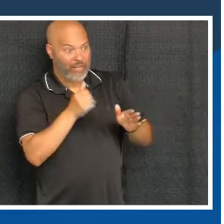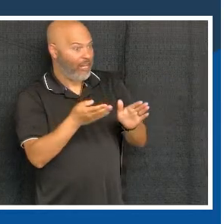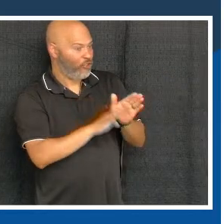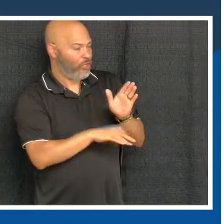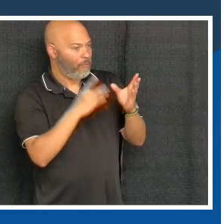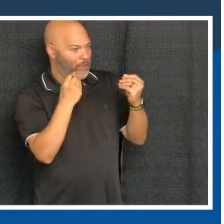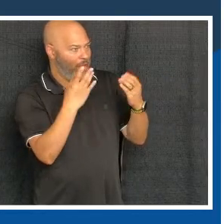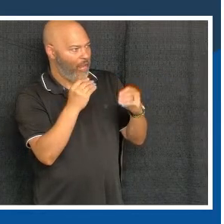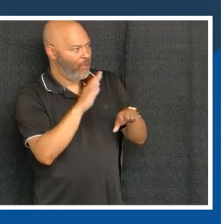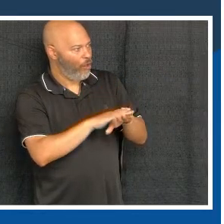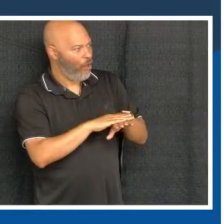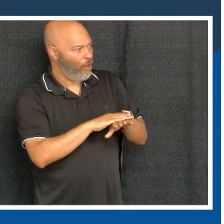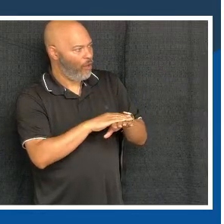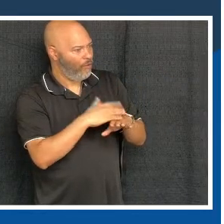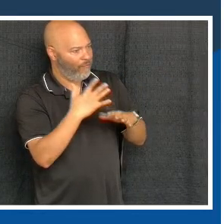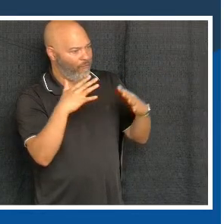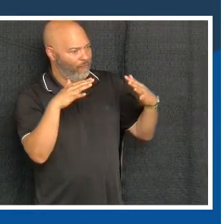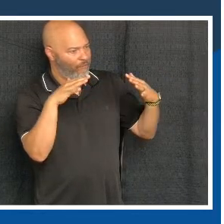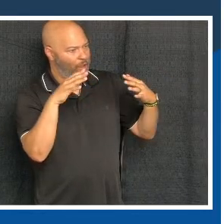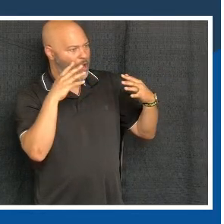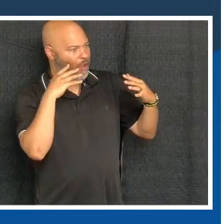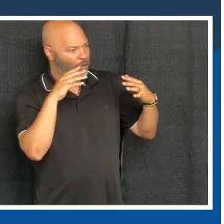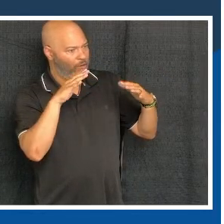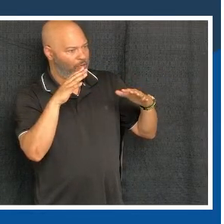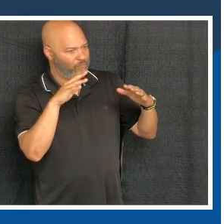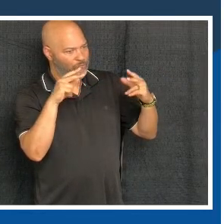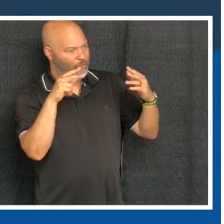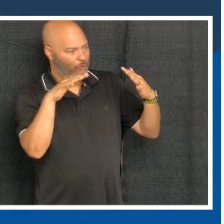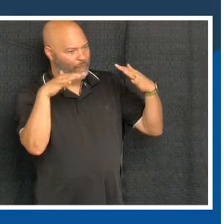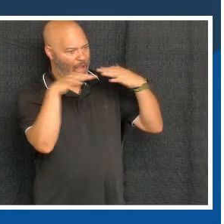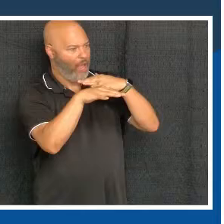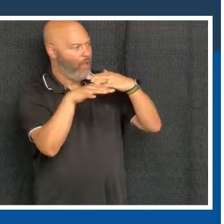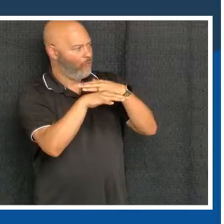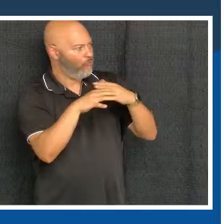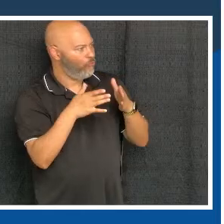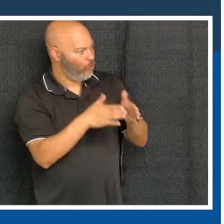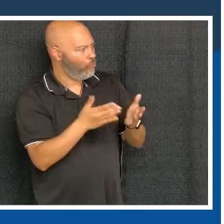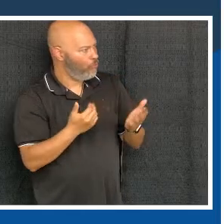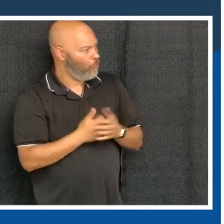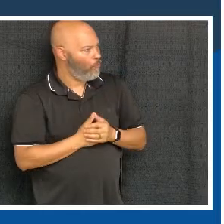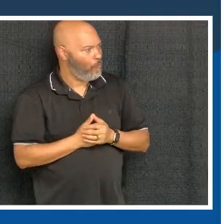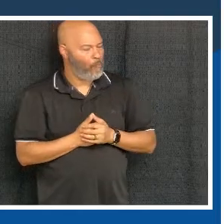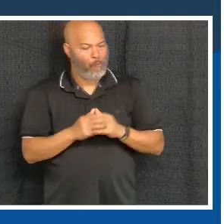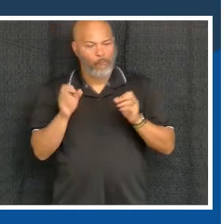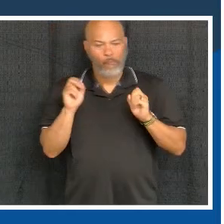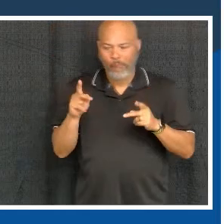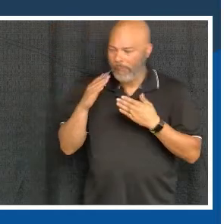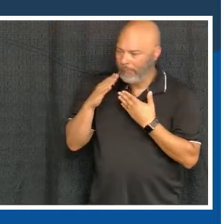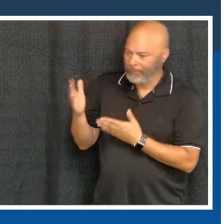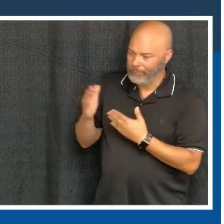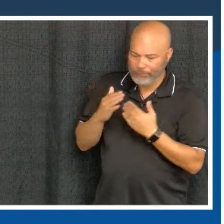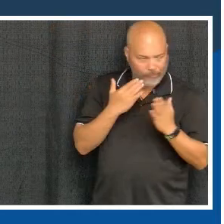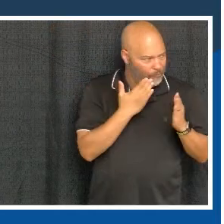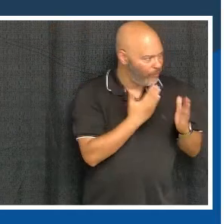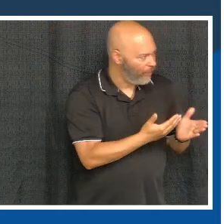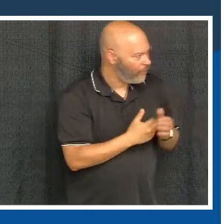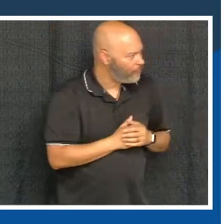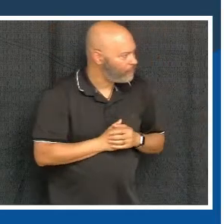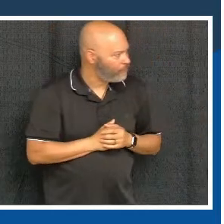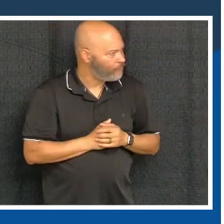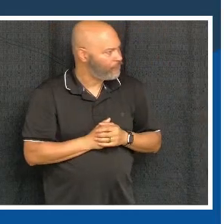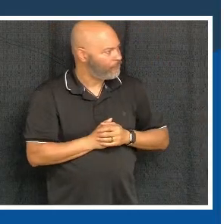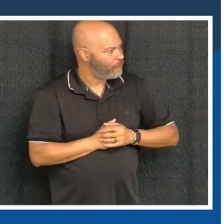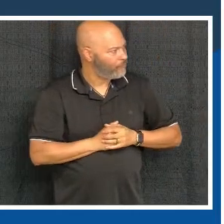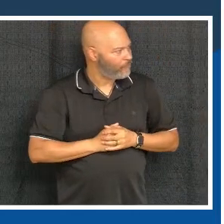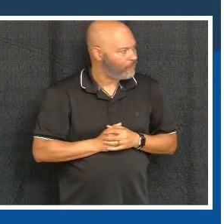Yeah. on a 5 and 7 lane road out there. Okay. All right, thank you, sir. All right. With all due respect to our